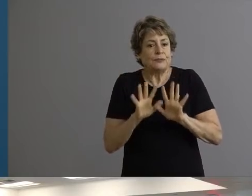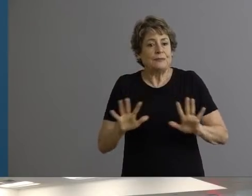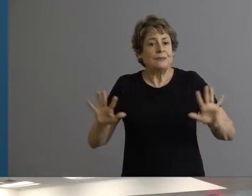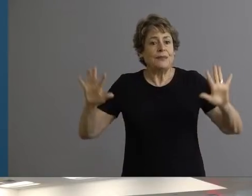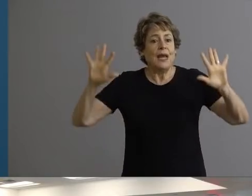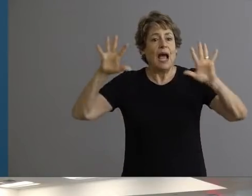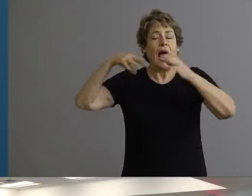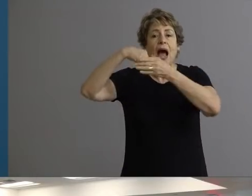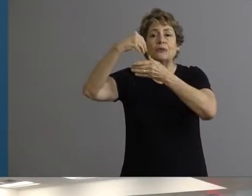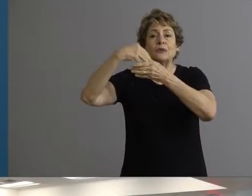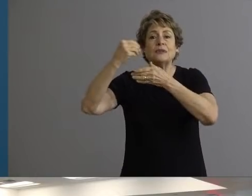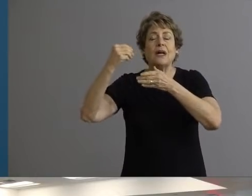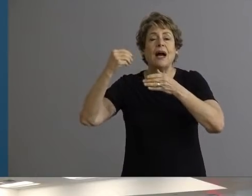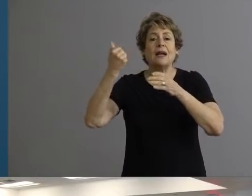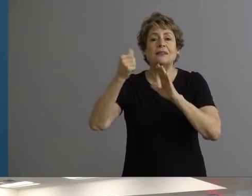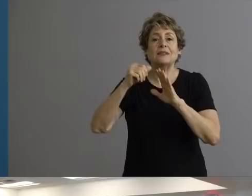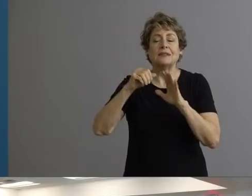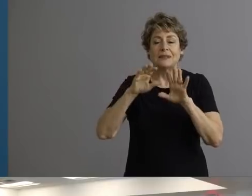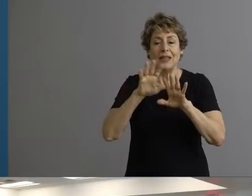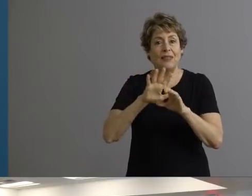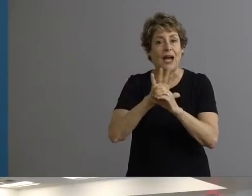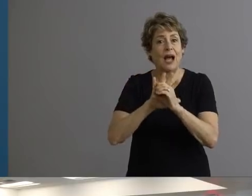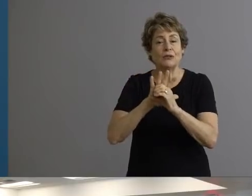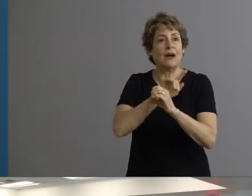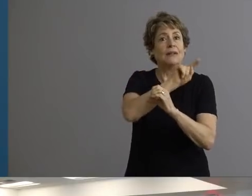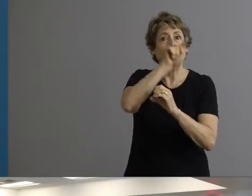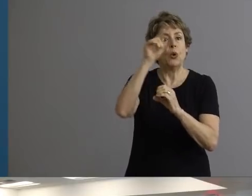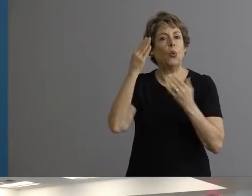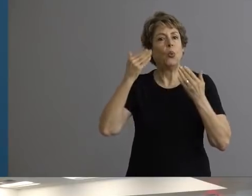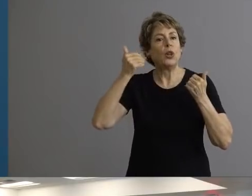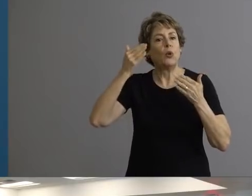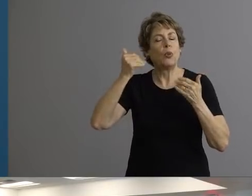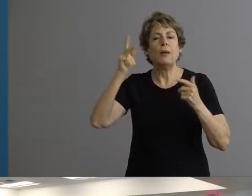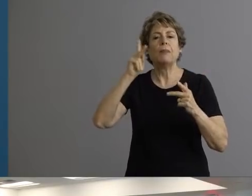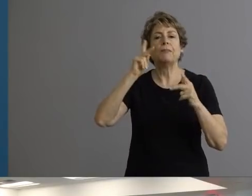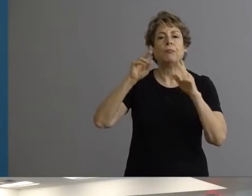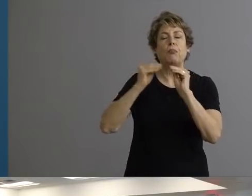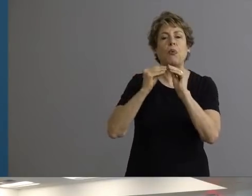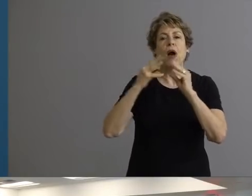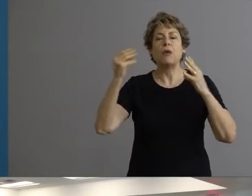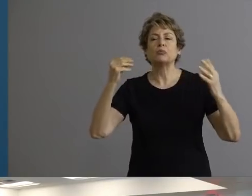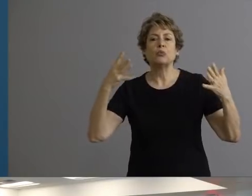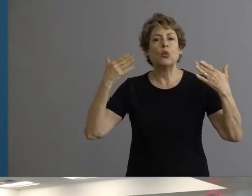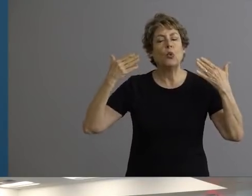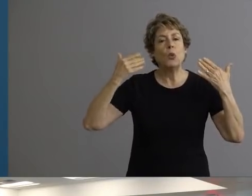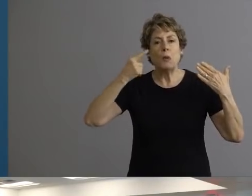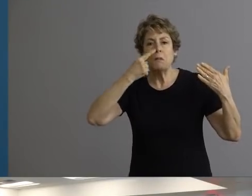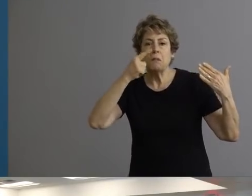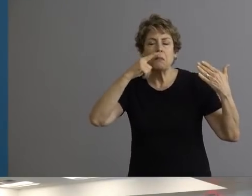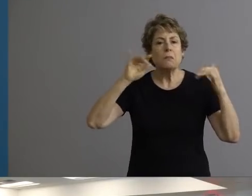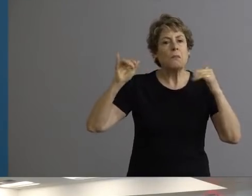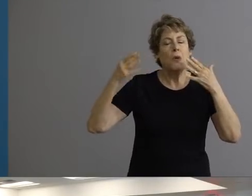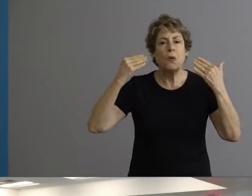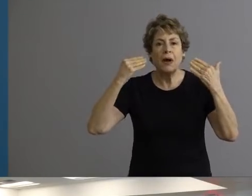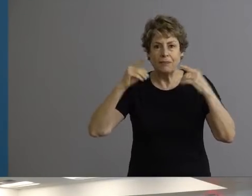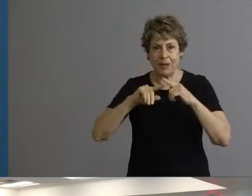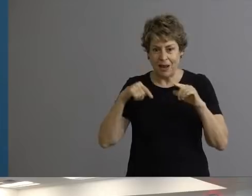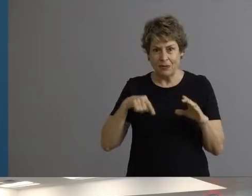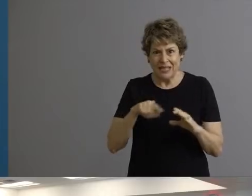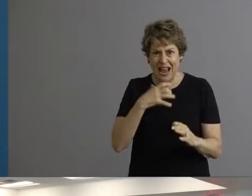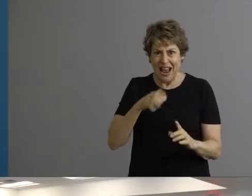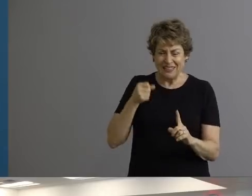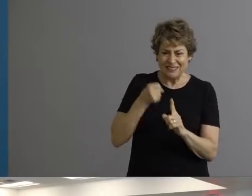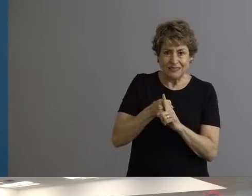Basically, our situations were inverted with the folks that were hit first and hit hardest. We talked during that period, during the stay-at-home